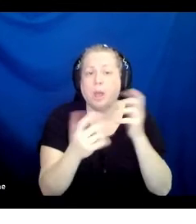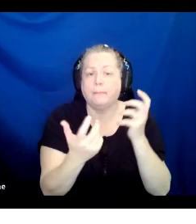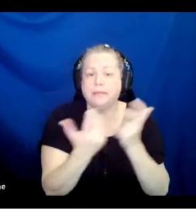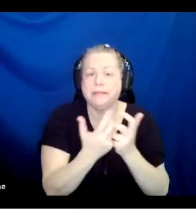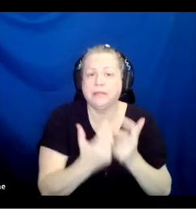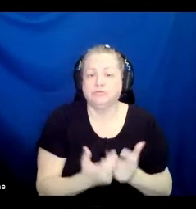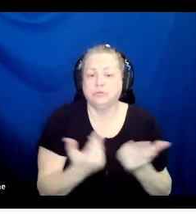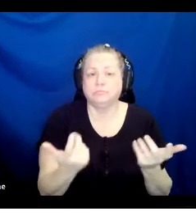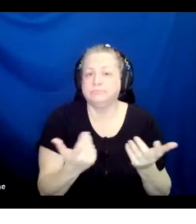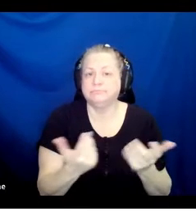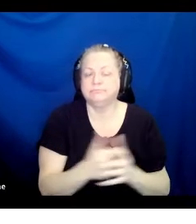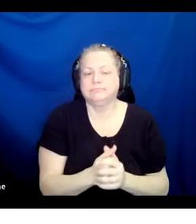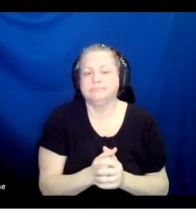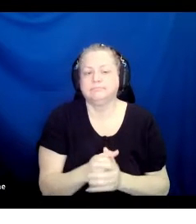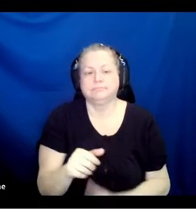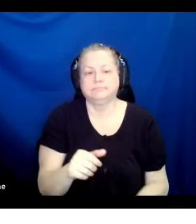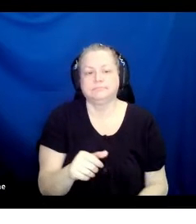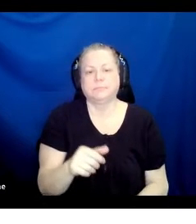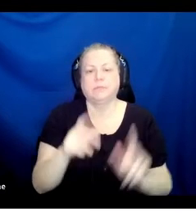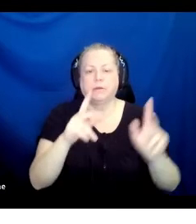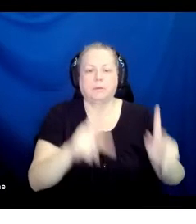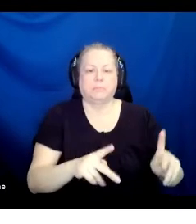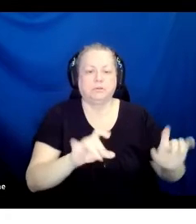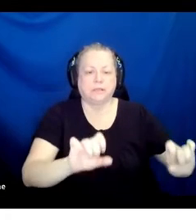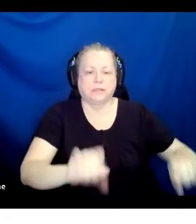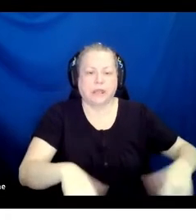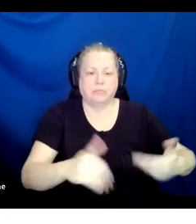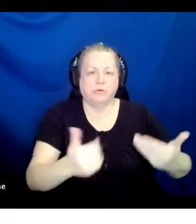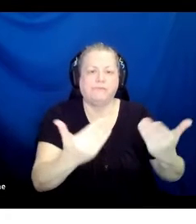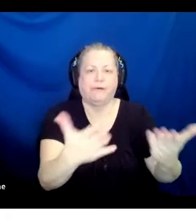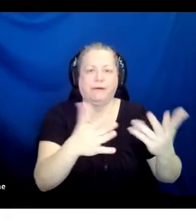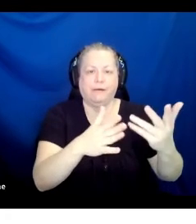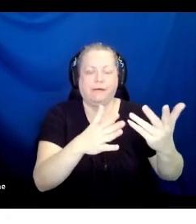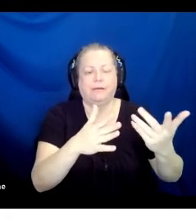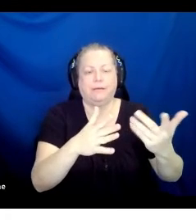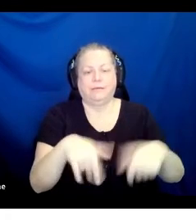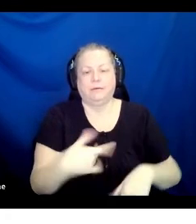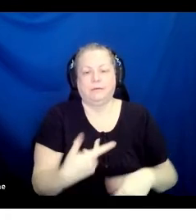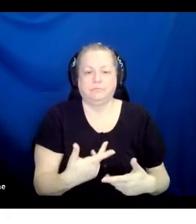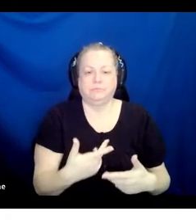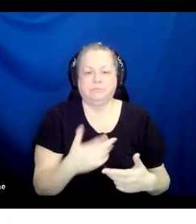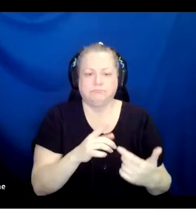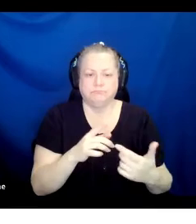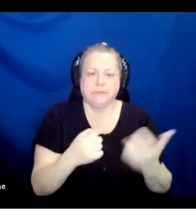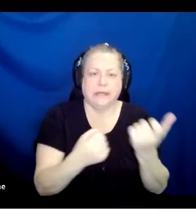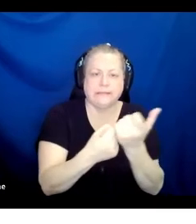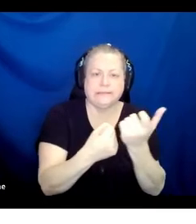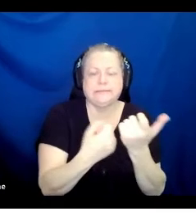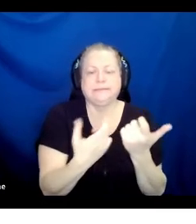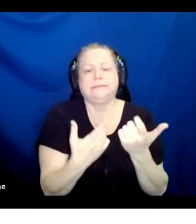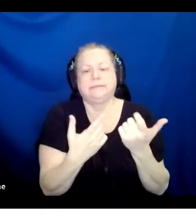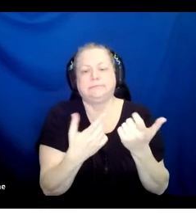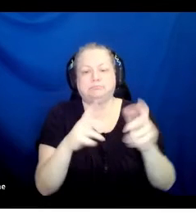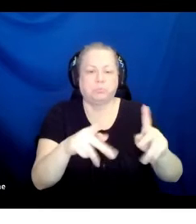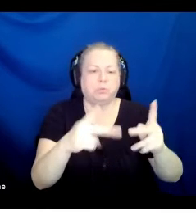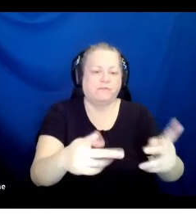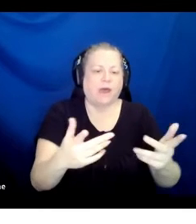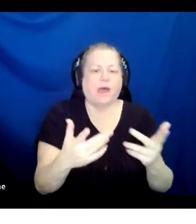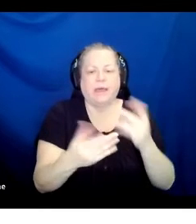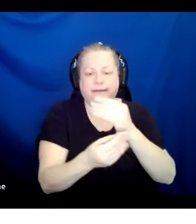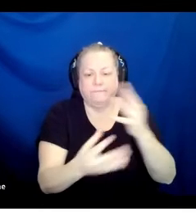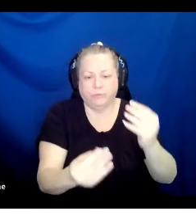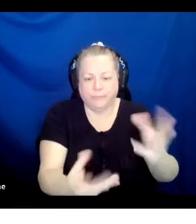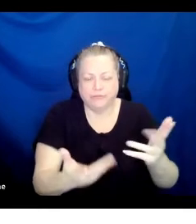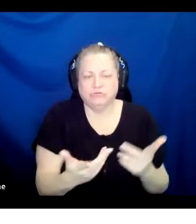disability ombudsman who can provide personal assistance by explaining MassHealth processes and requirements and helping MassHealth